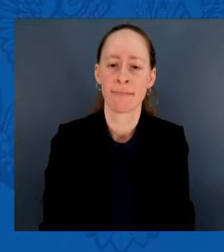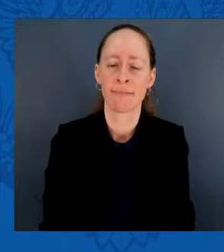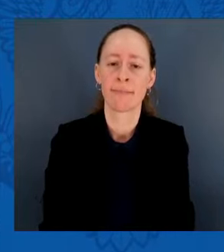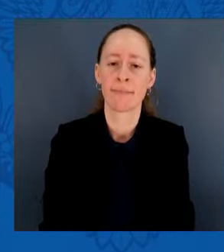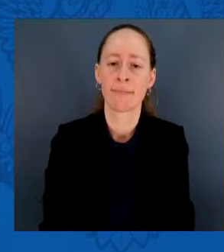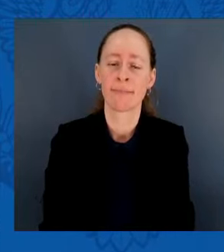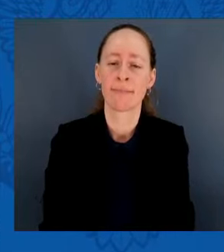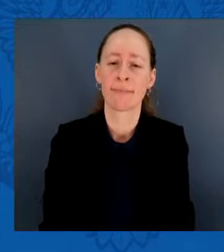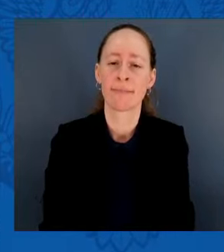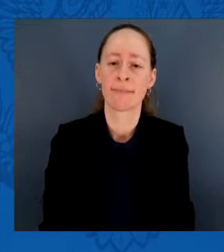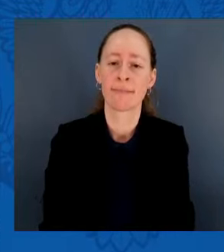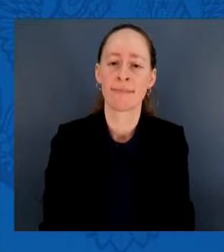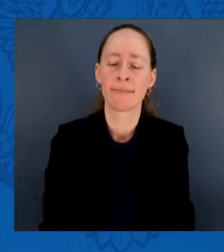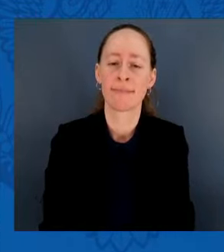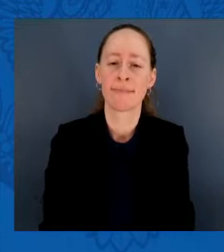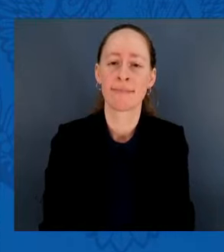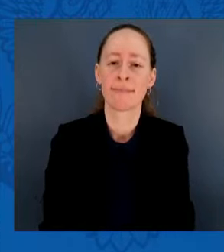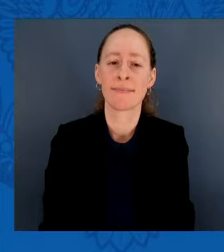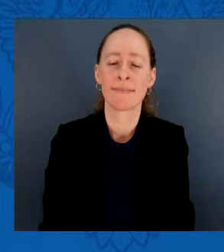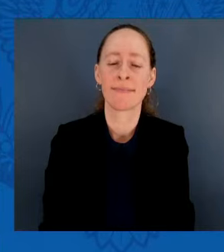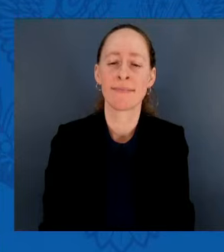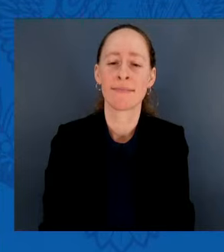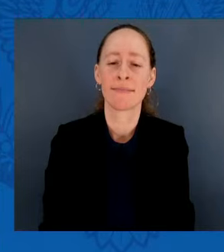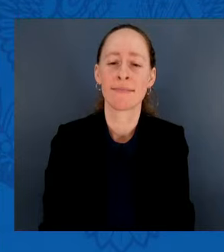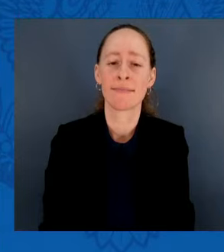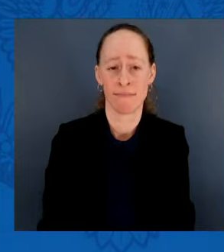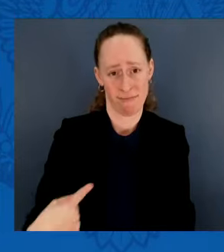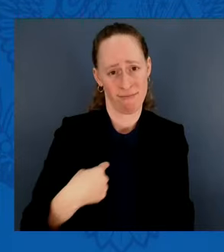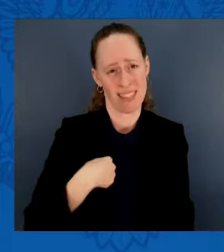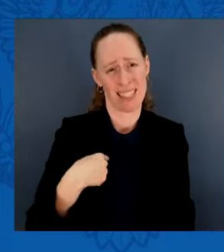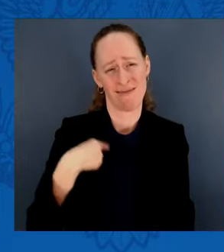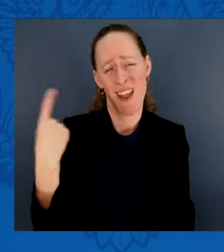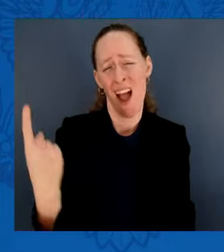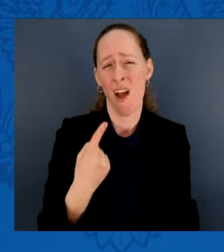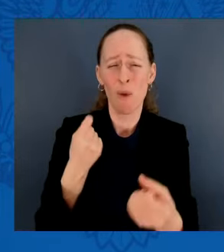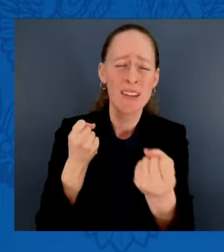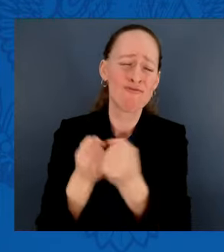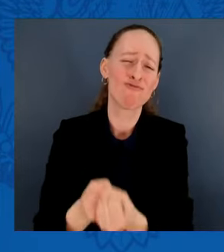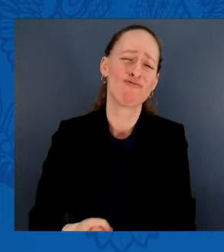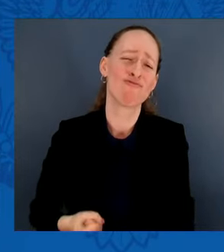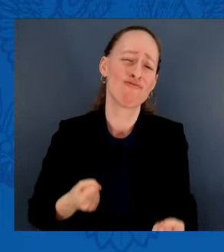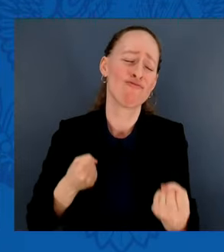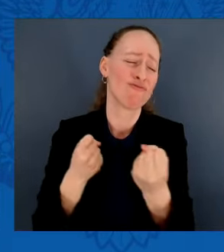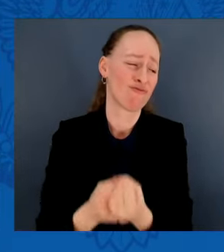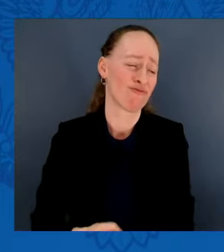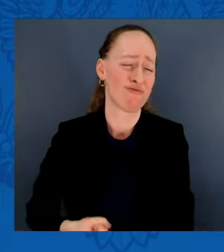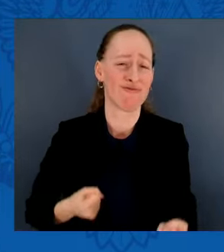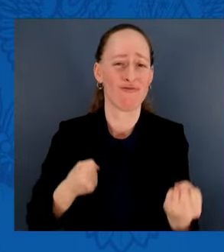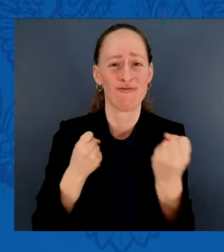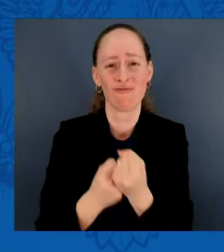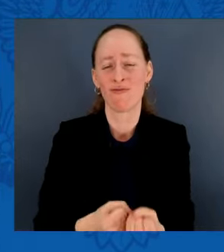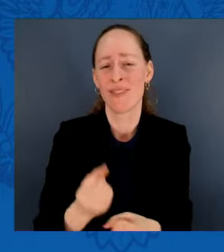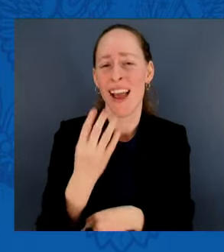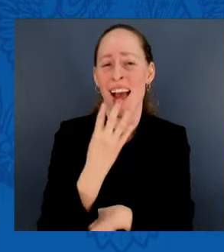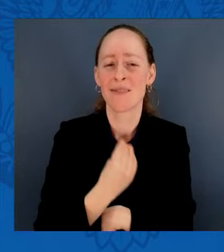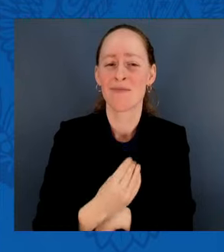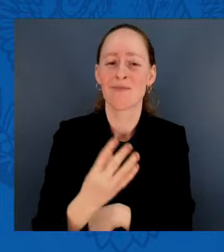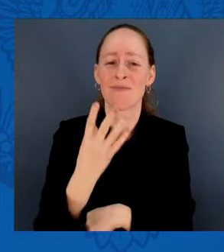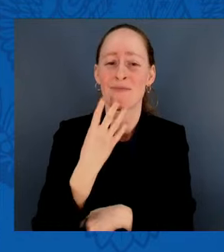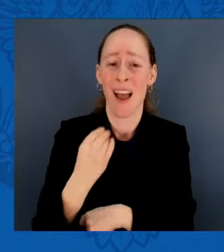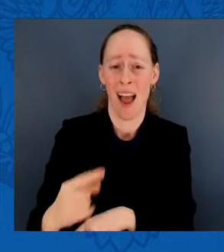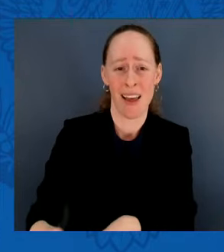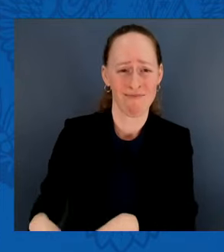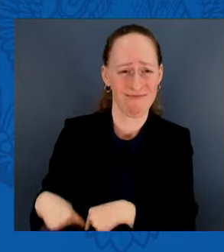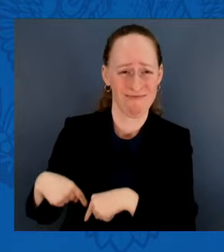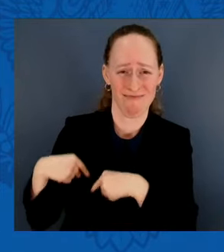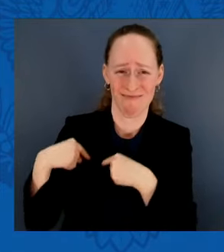as a lifelong supporter of Israel. My entire career, no one has a stronger record with Israel than I do. I challenge any of